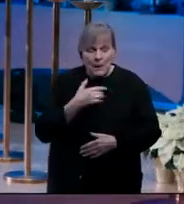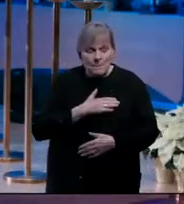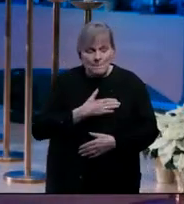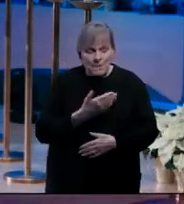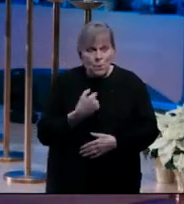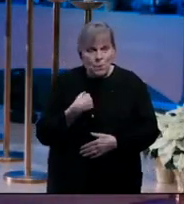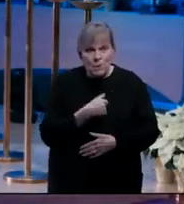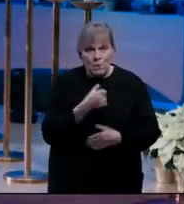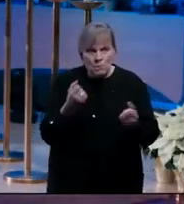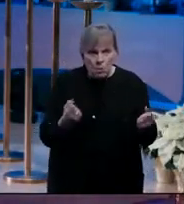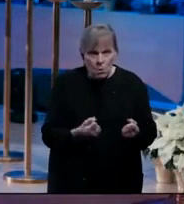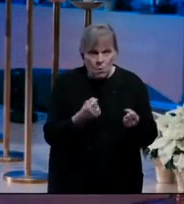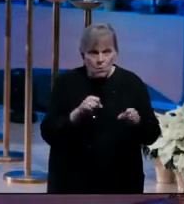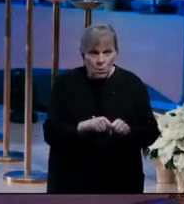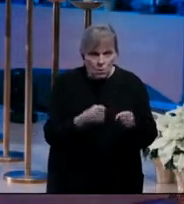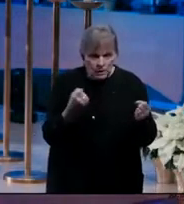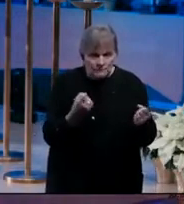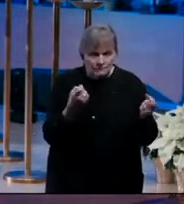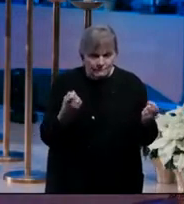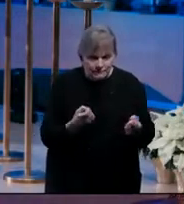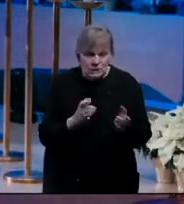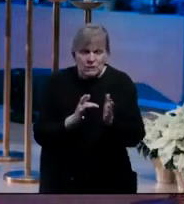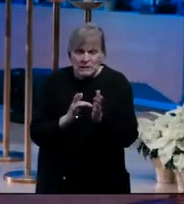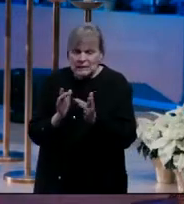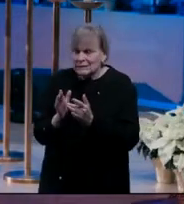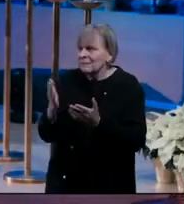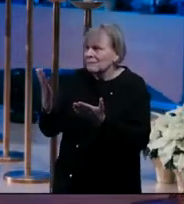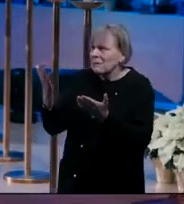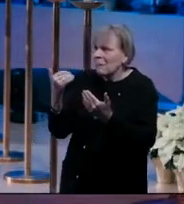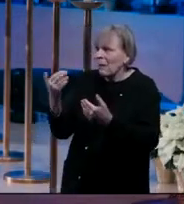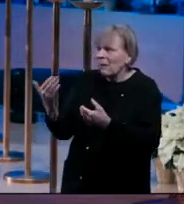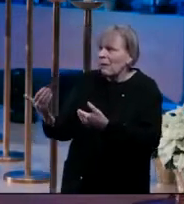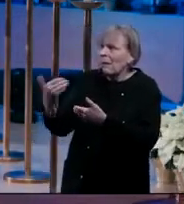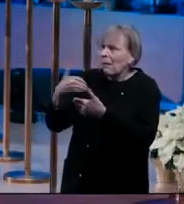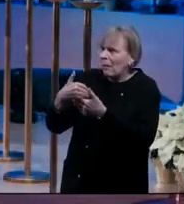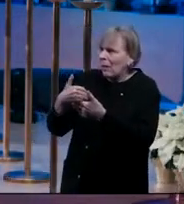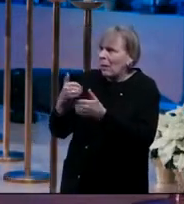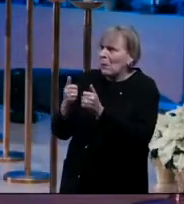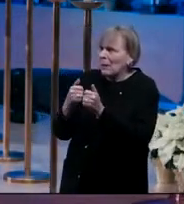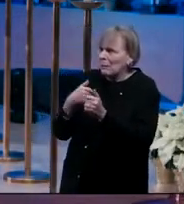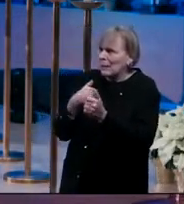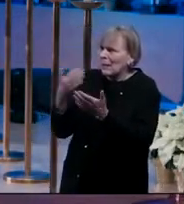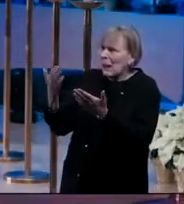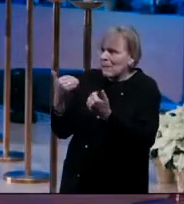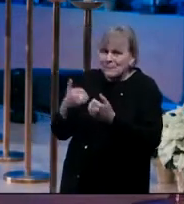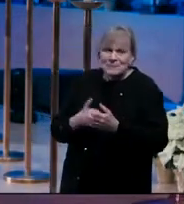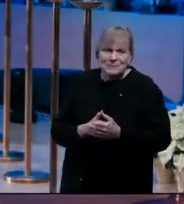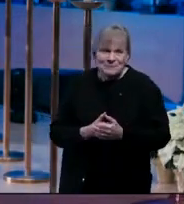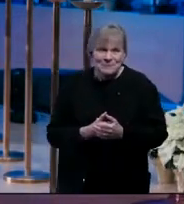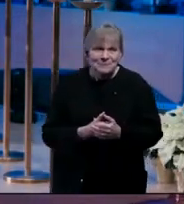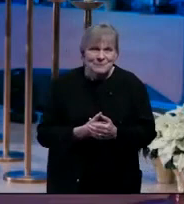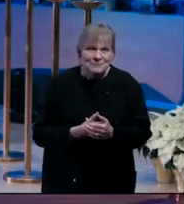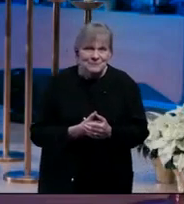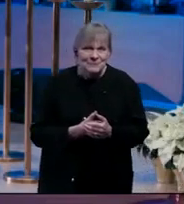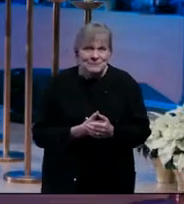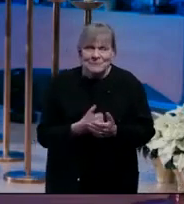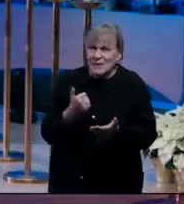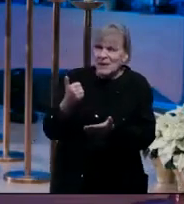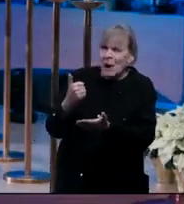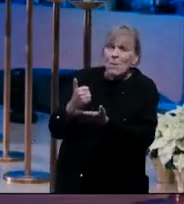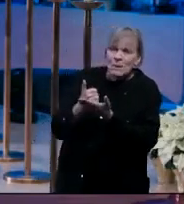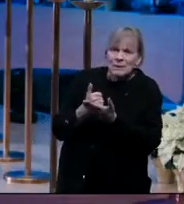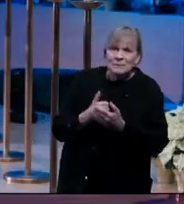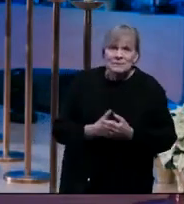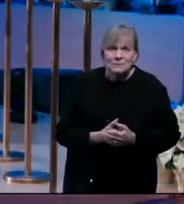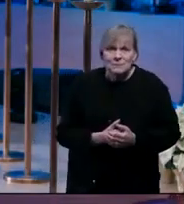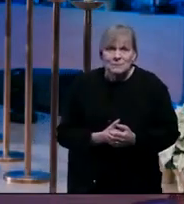our own brokenness and say, Jesus, I need you to step in. I need you to be with me. I need you to help